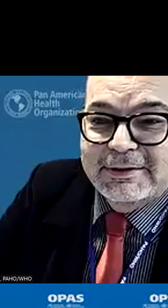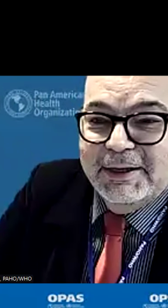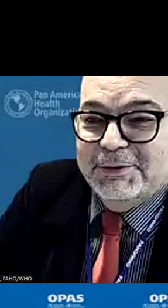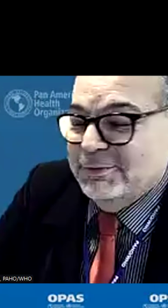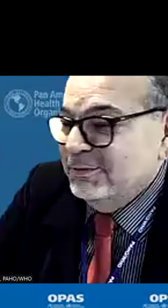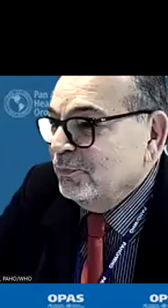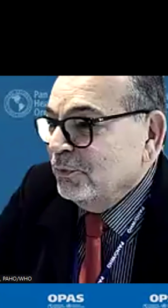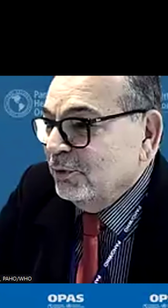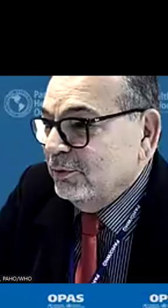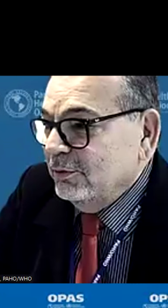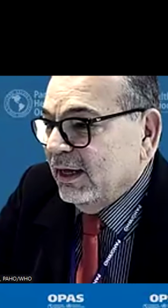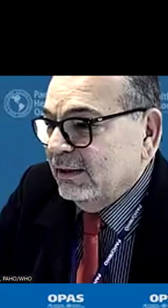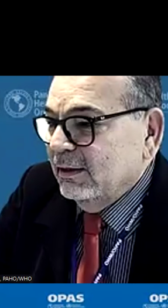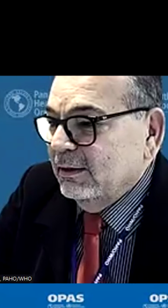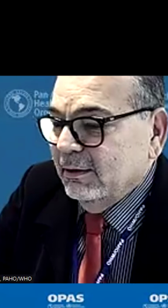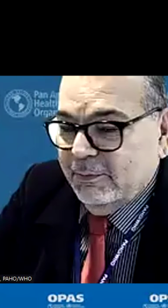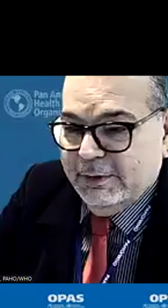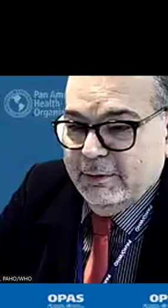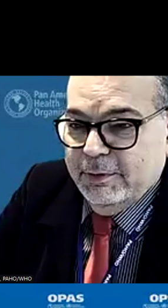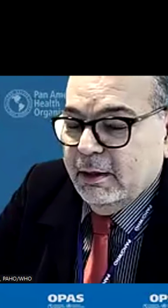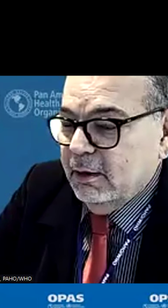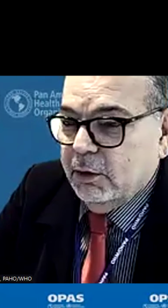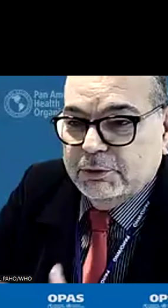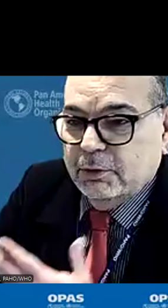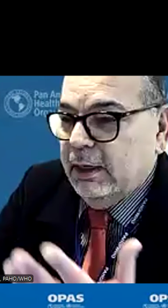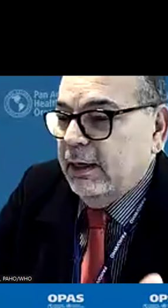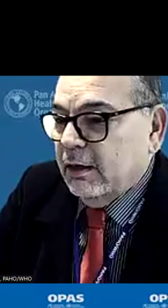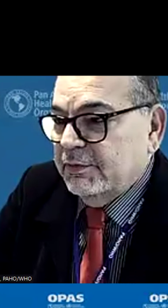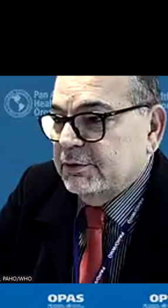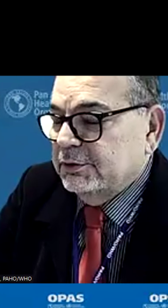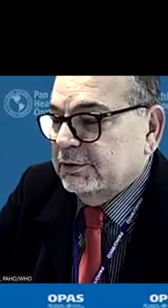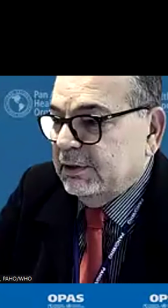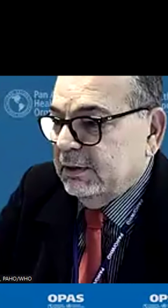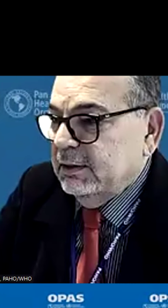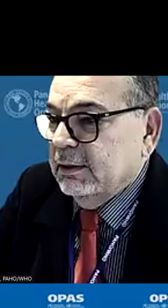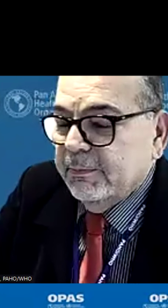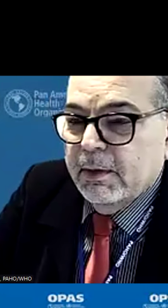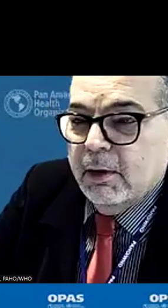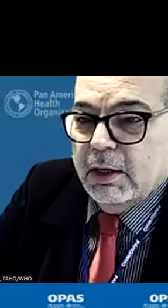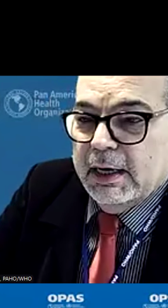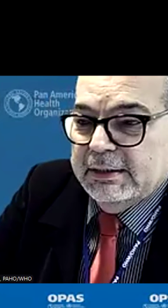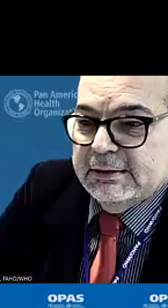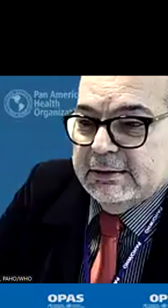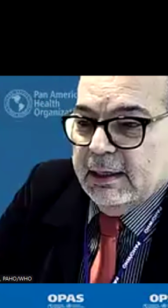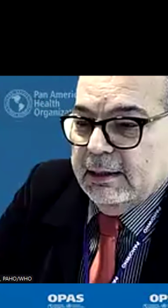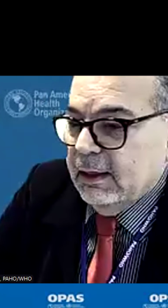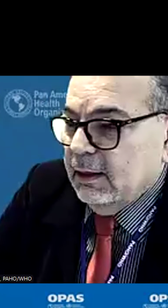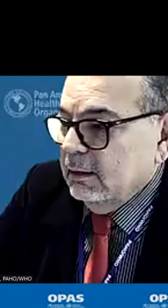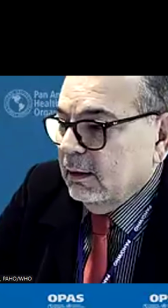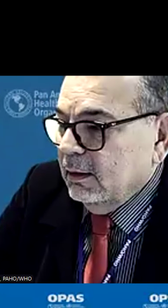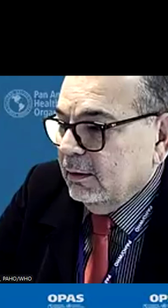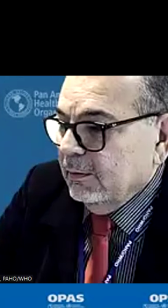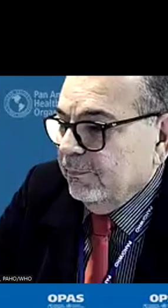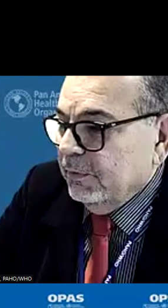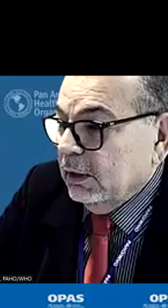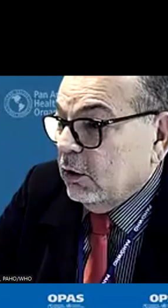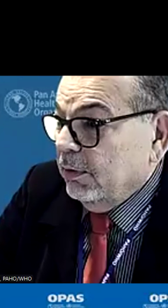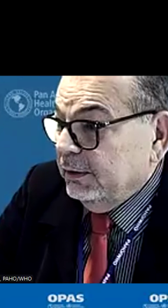the time to do that, and then we are also a lot of resources that the organizers